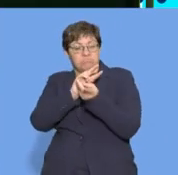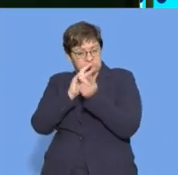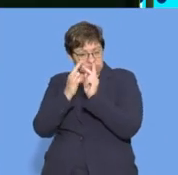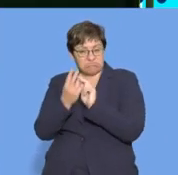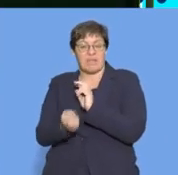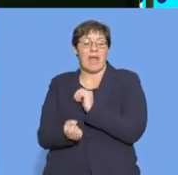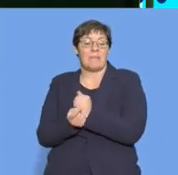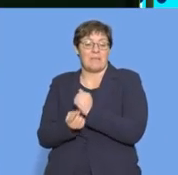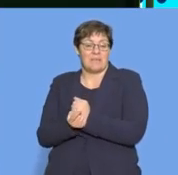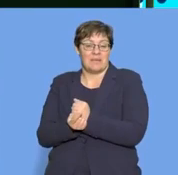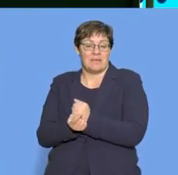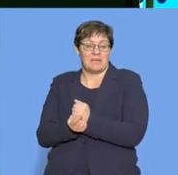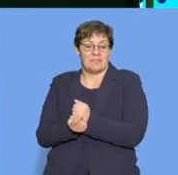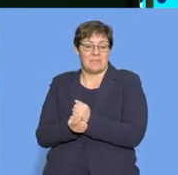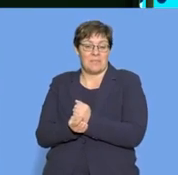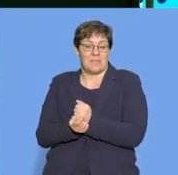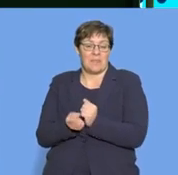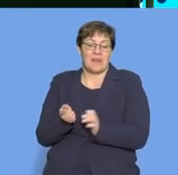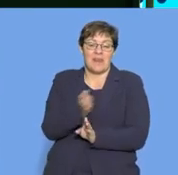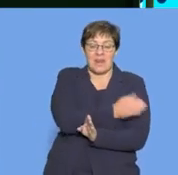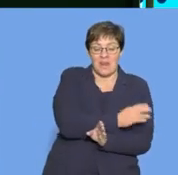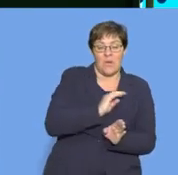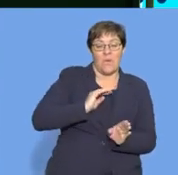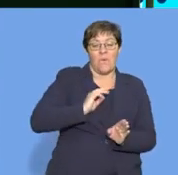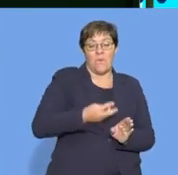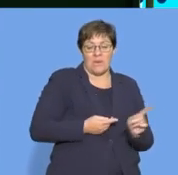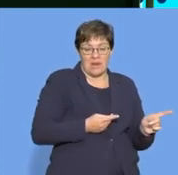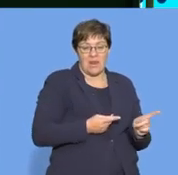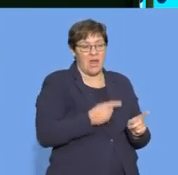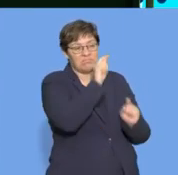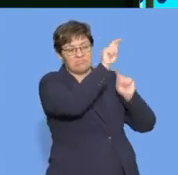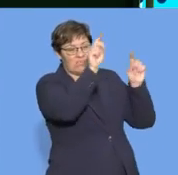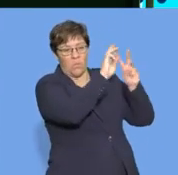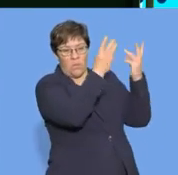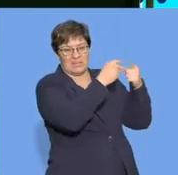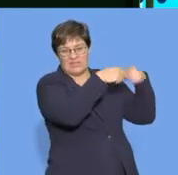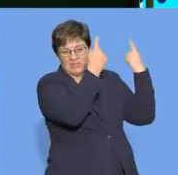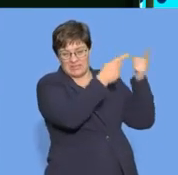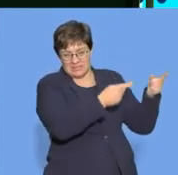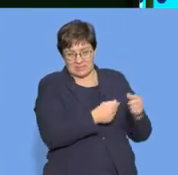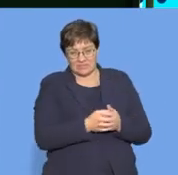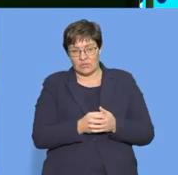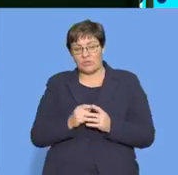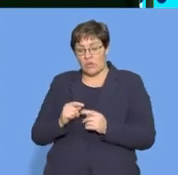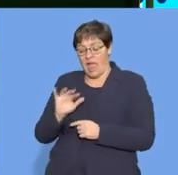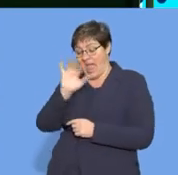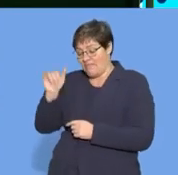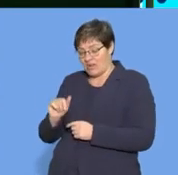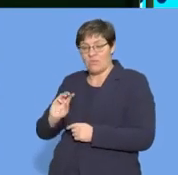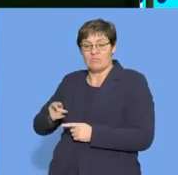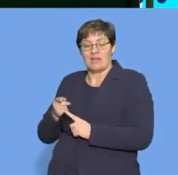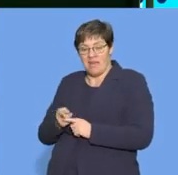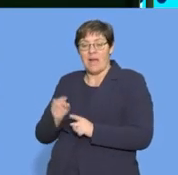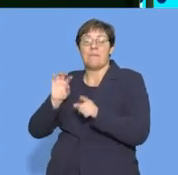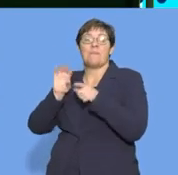more mutations than in females that occur elsewhere in the world. So the females